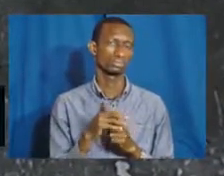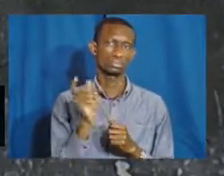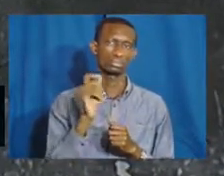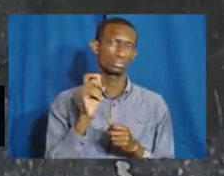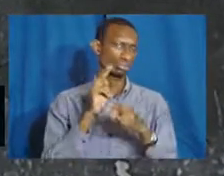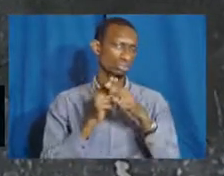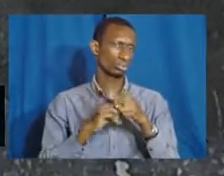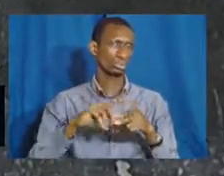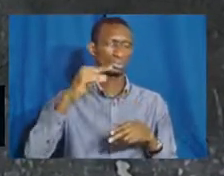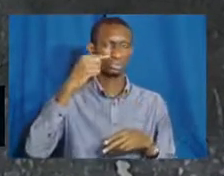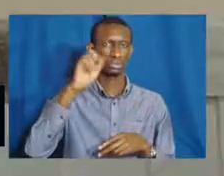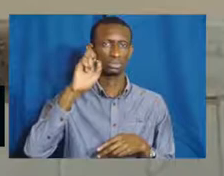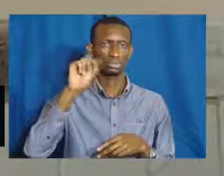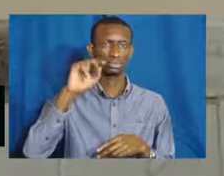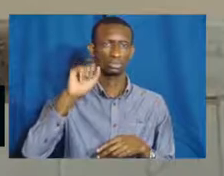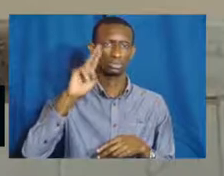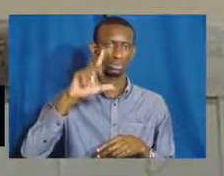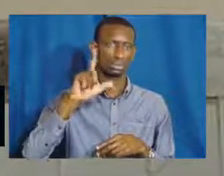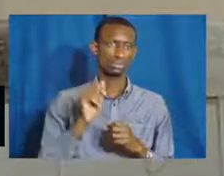general form.